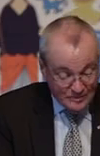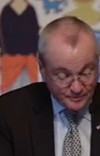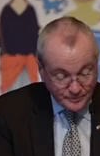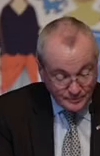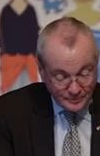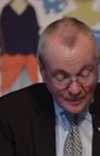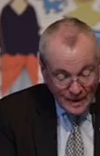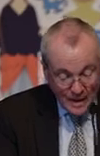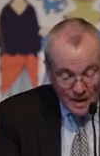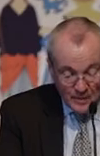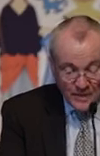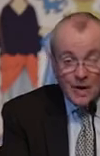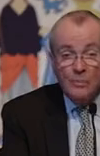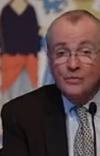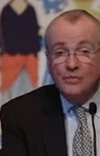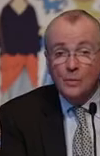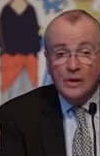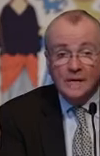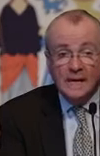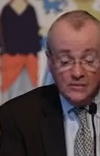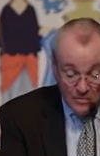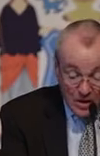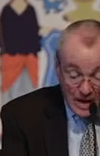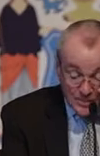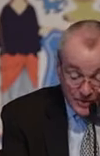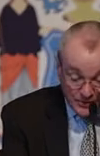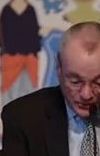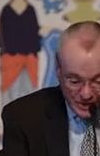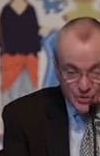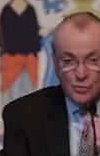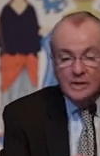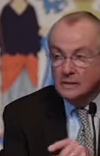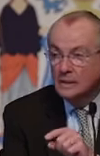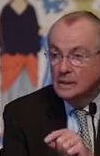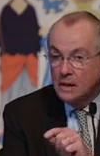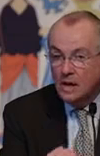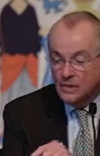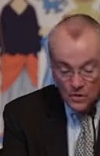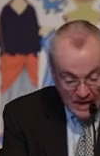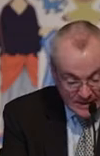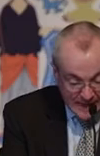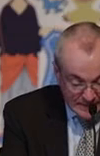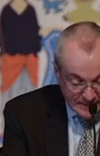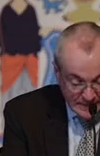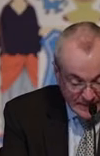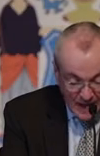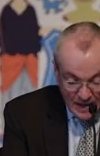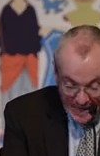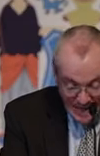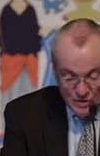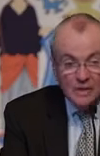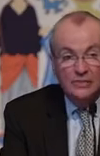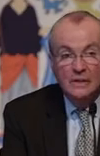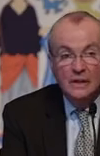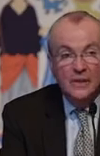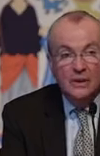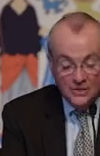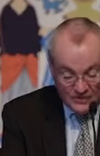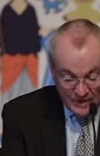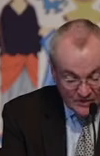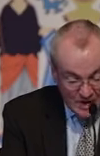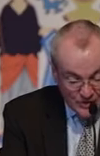fight. But the numbers that we are getting from our hospitals is real on-the-ground data. They are not estimates.